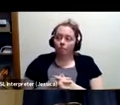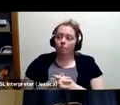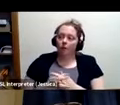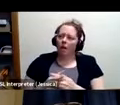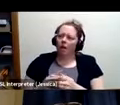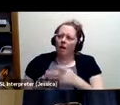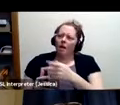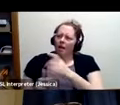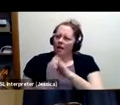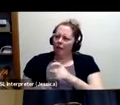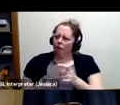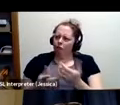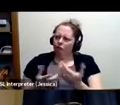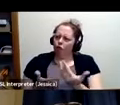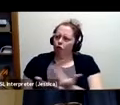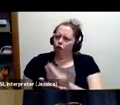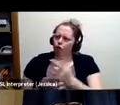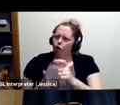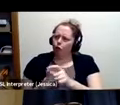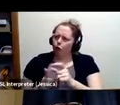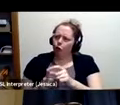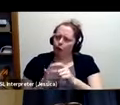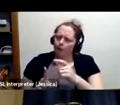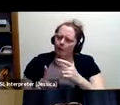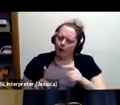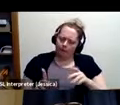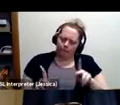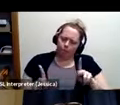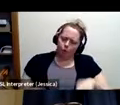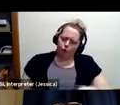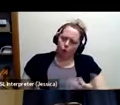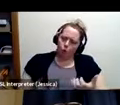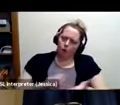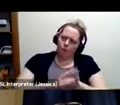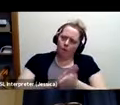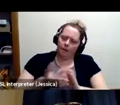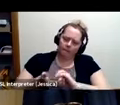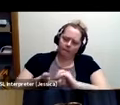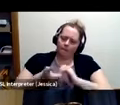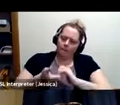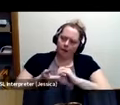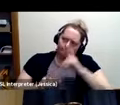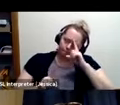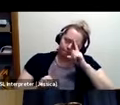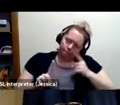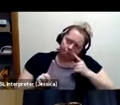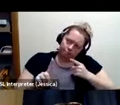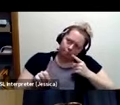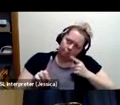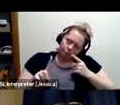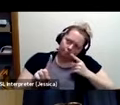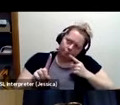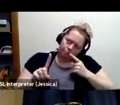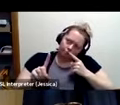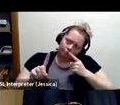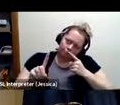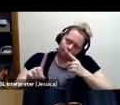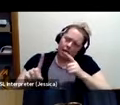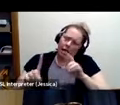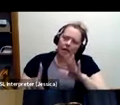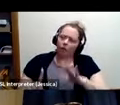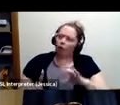I've never heard that. Has anyone heard that? Aspiring ally. Well, interesting. I've been trying